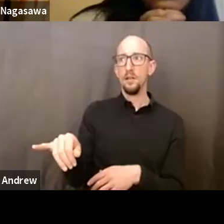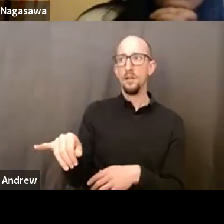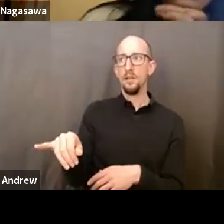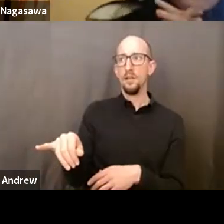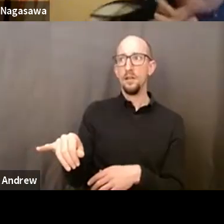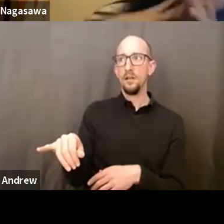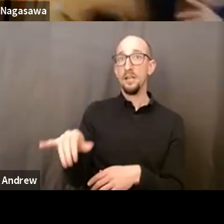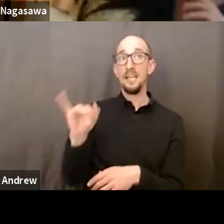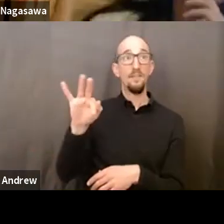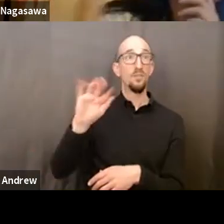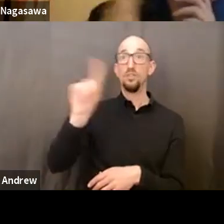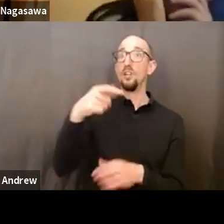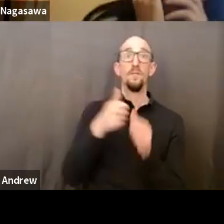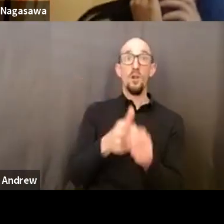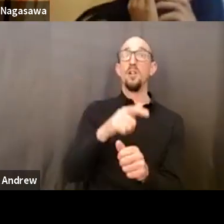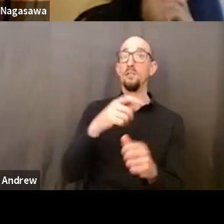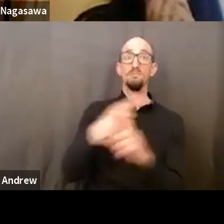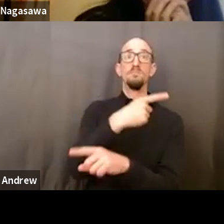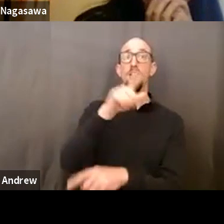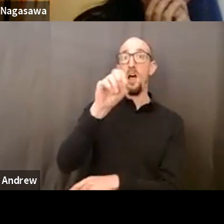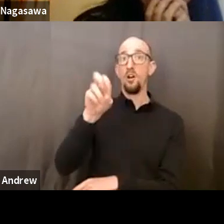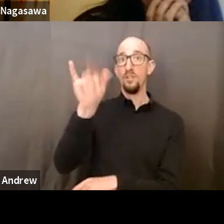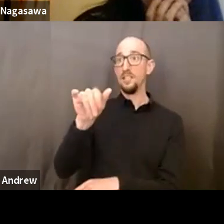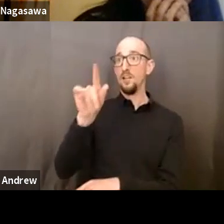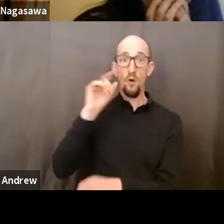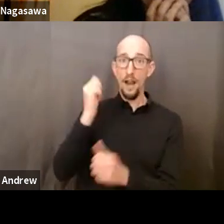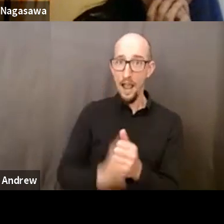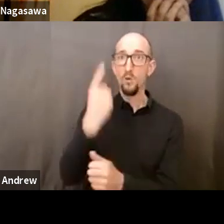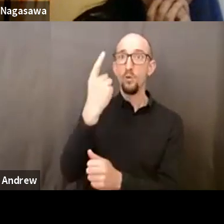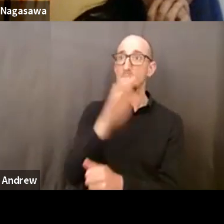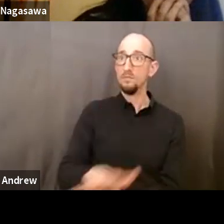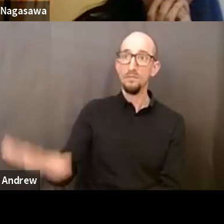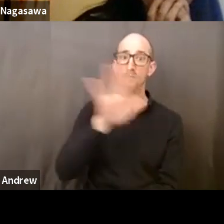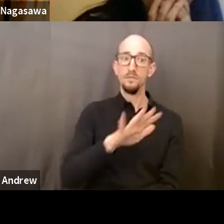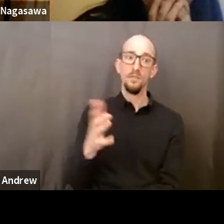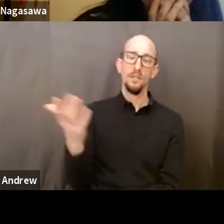a lottery across the entire process, and you might as well